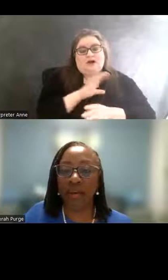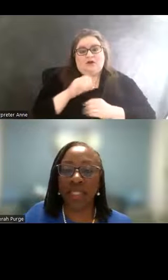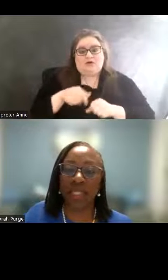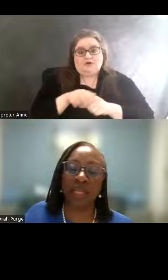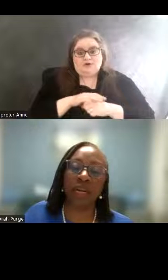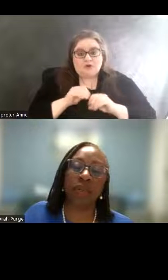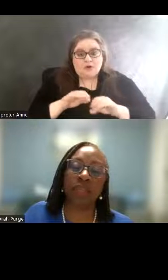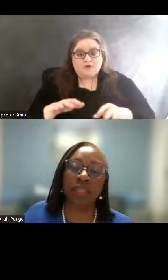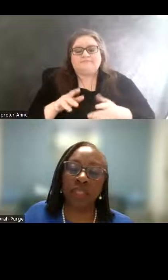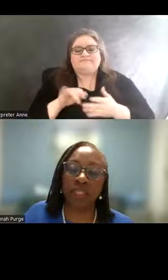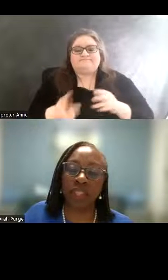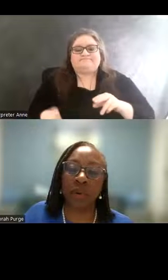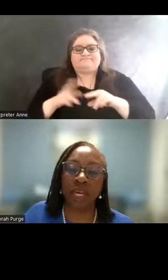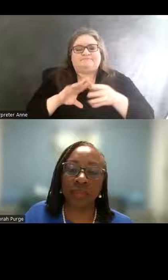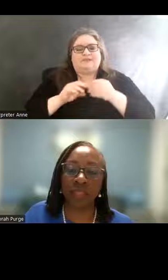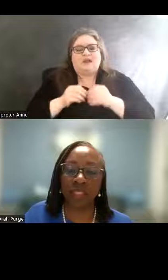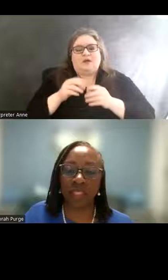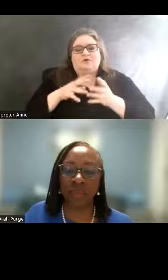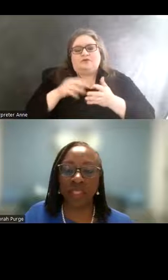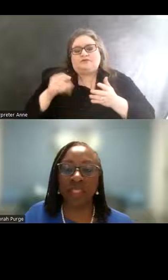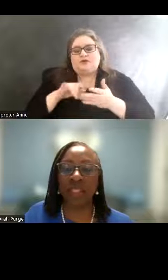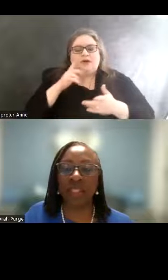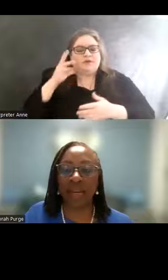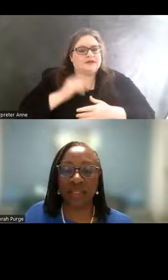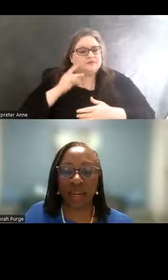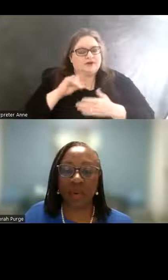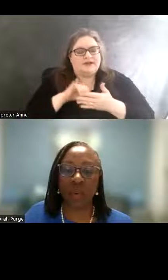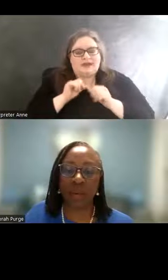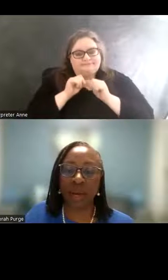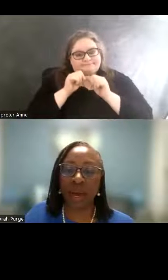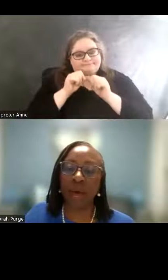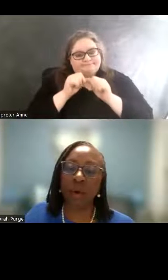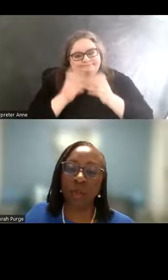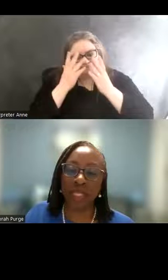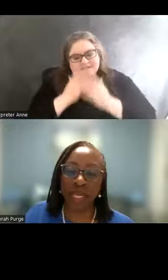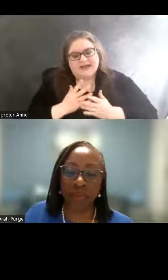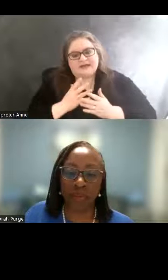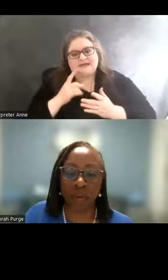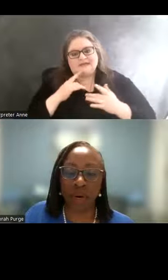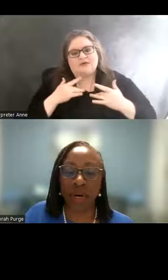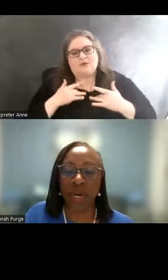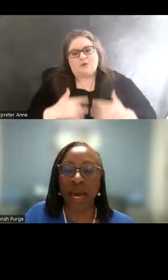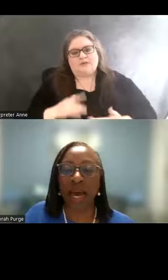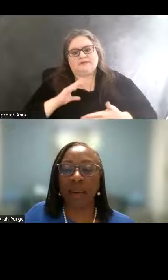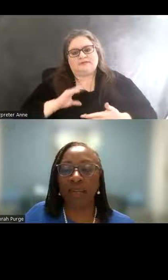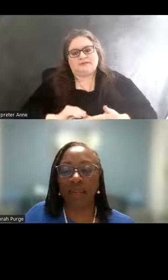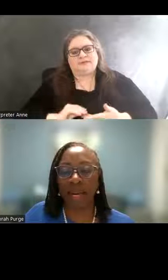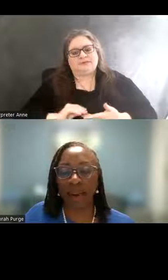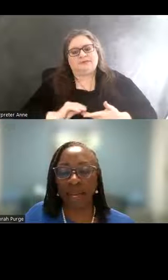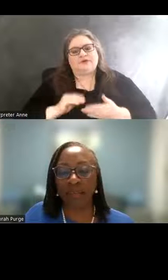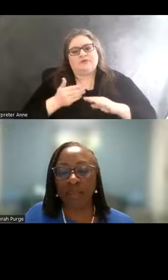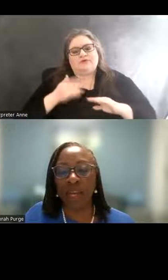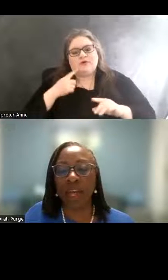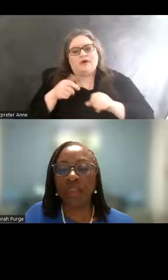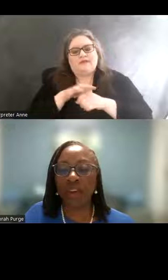an increase in the number of students that were experiencing this persistent sadness and overwhelmed and hopelessness before the